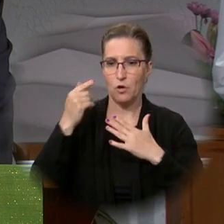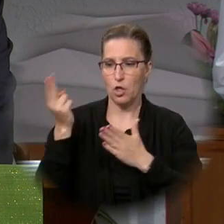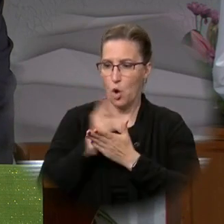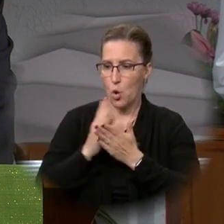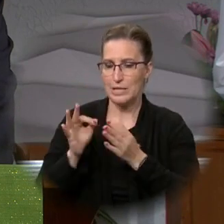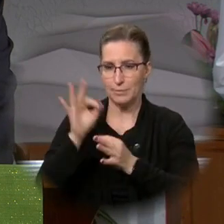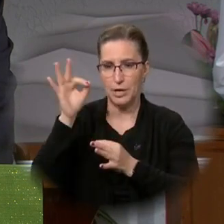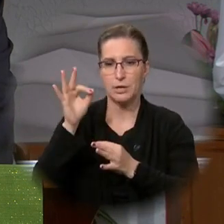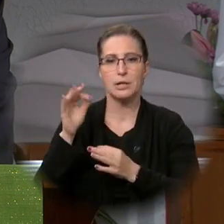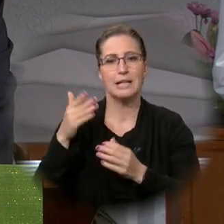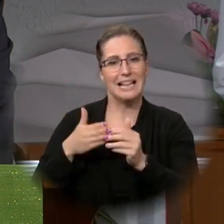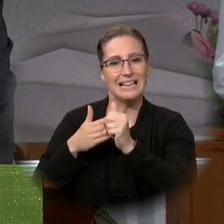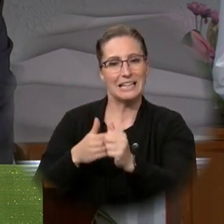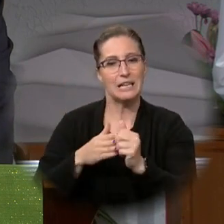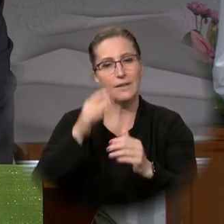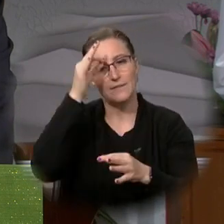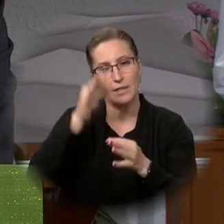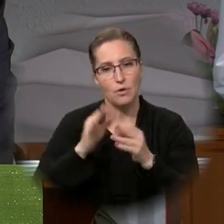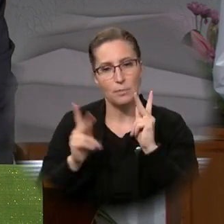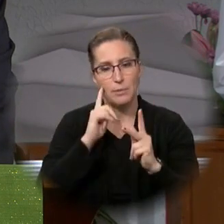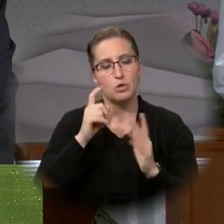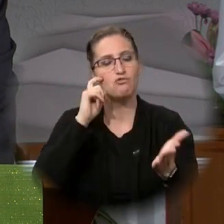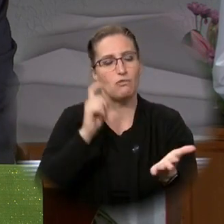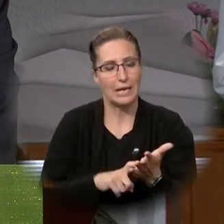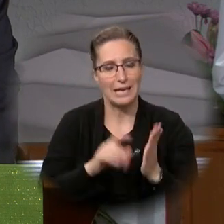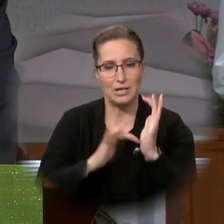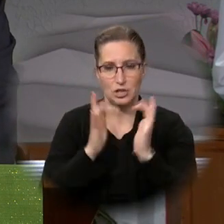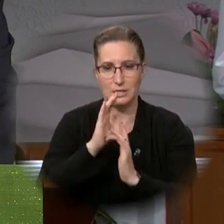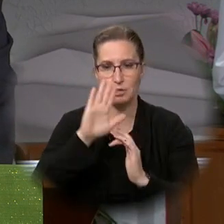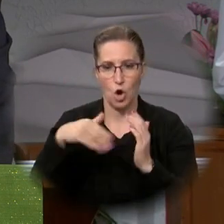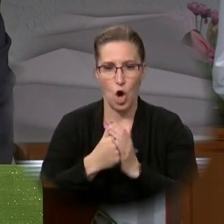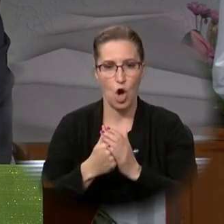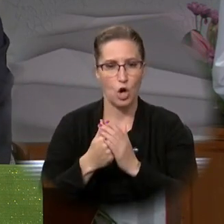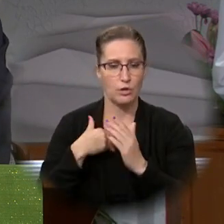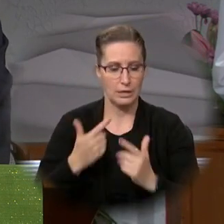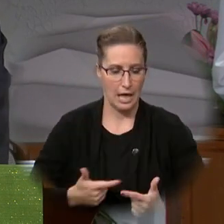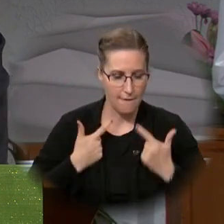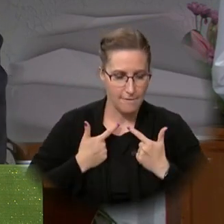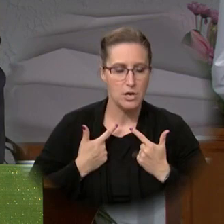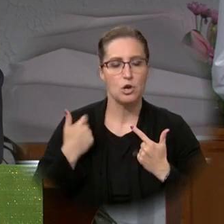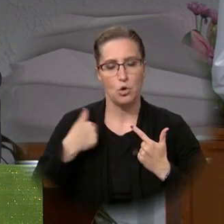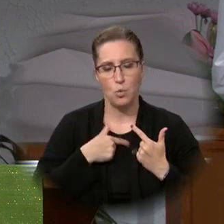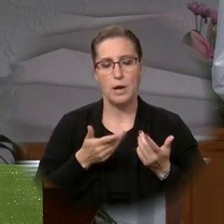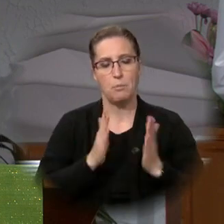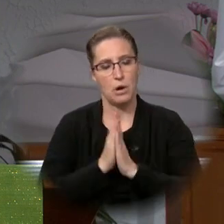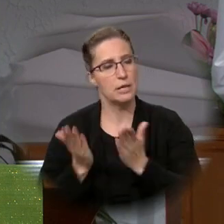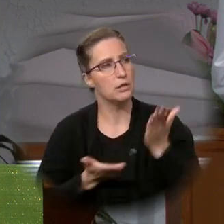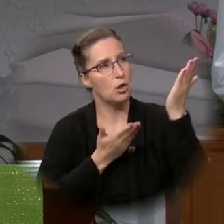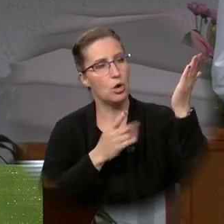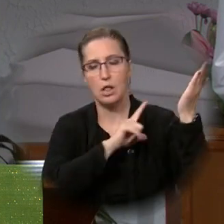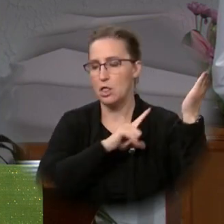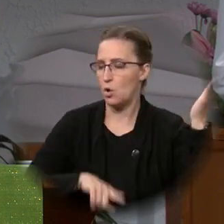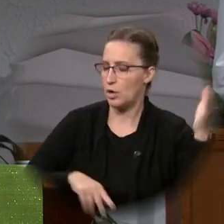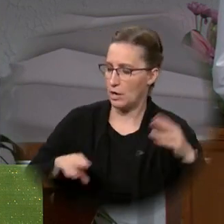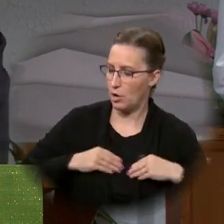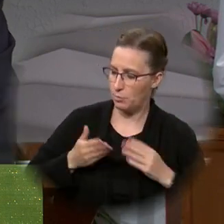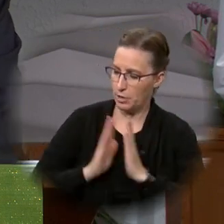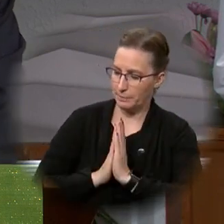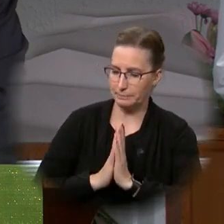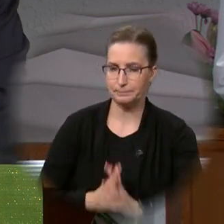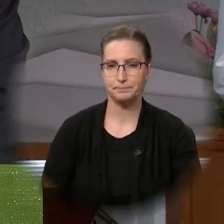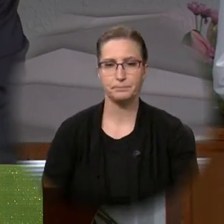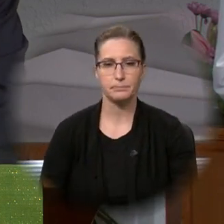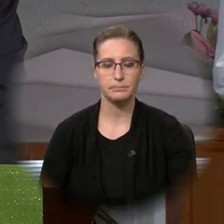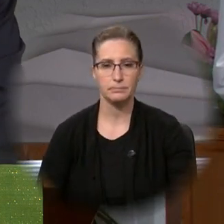they will lead their faithful to recognize Jesus in all their pathways of life, we pray to the Lord. Lord, hear our